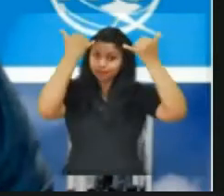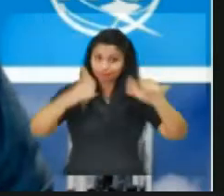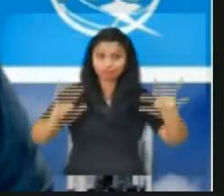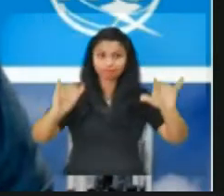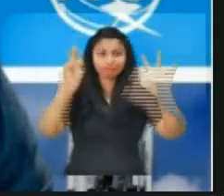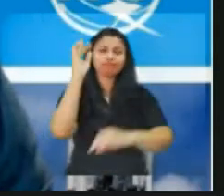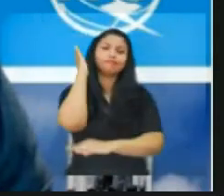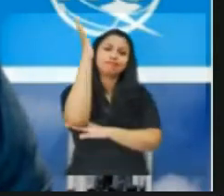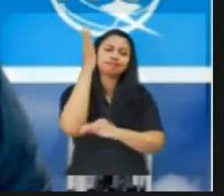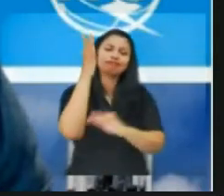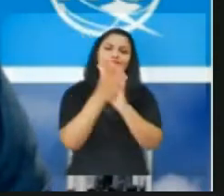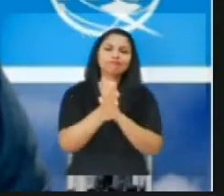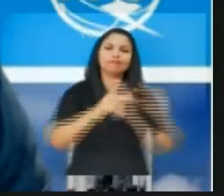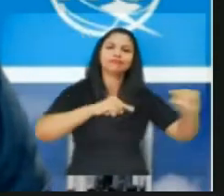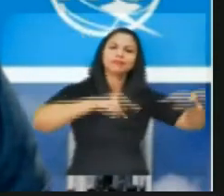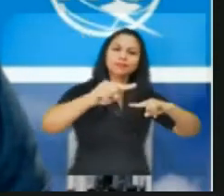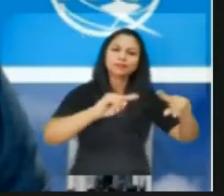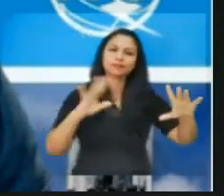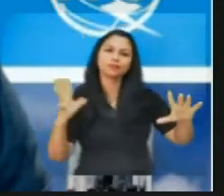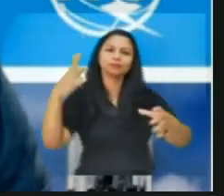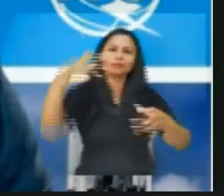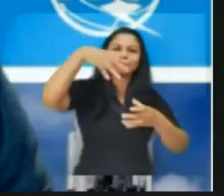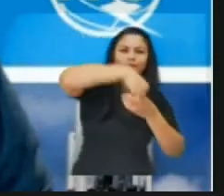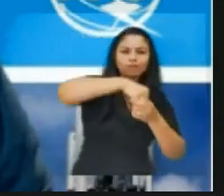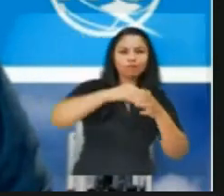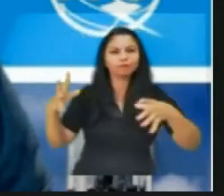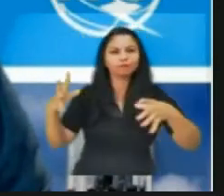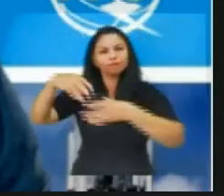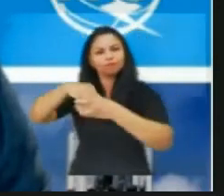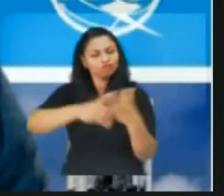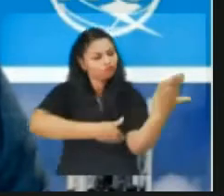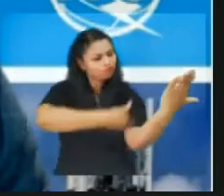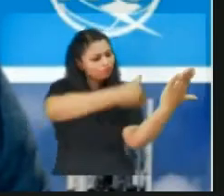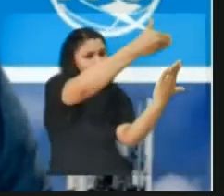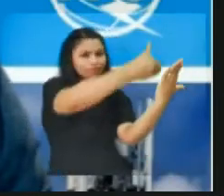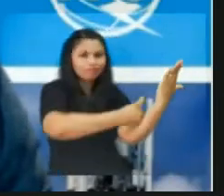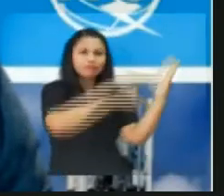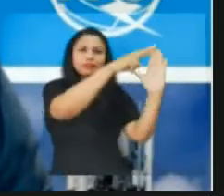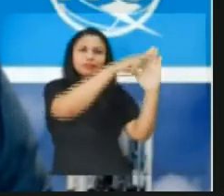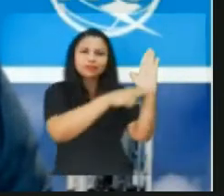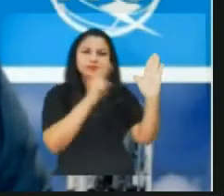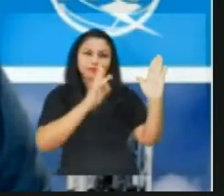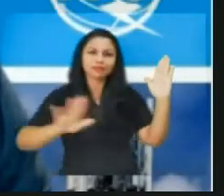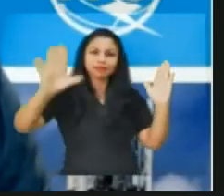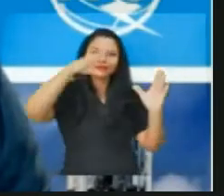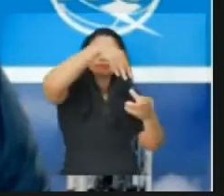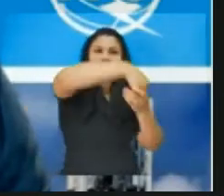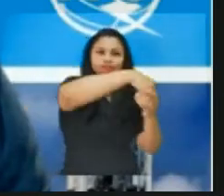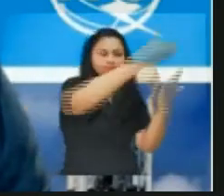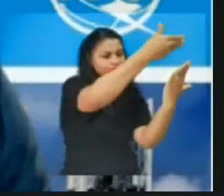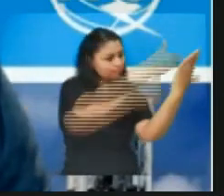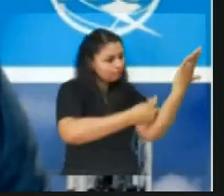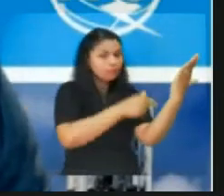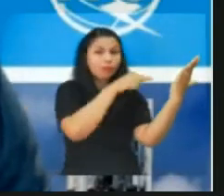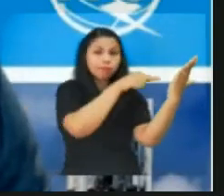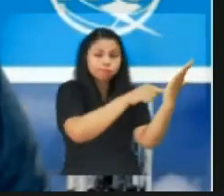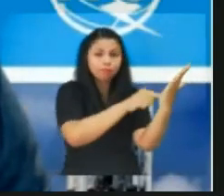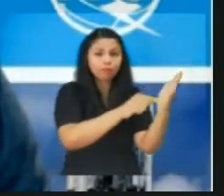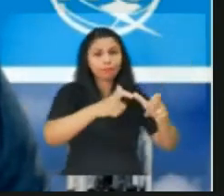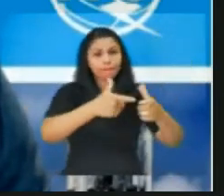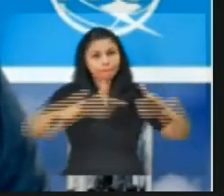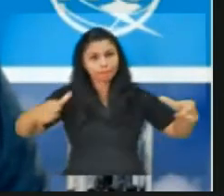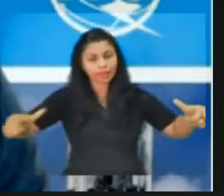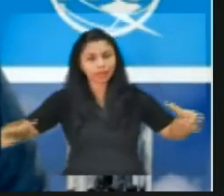is finished, the administration do incorporate the international framework nationally, and they make sure that the